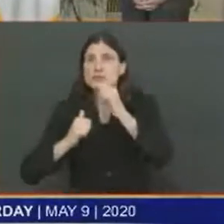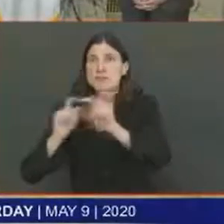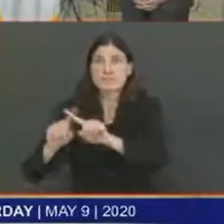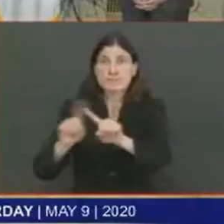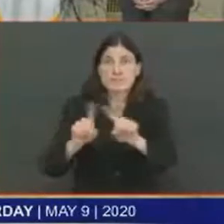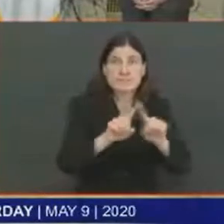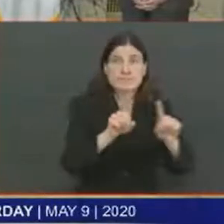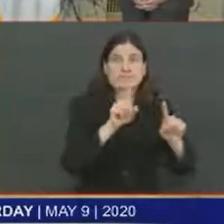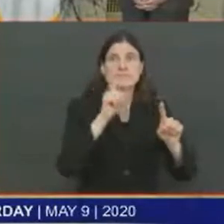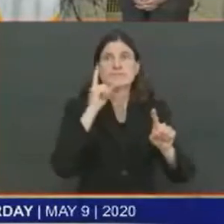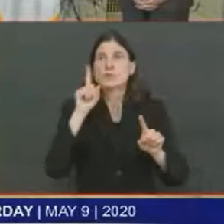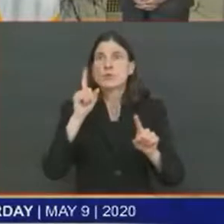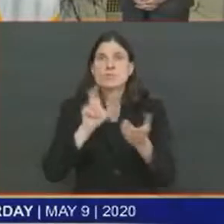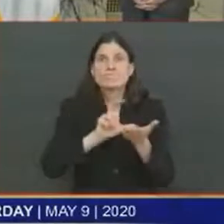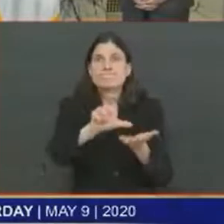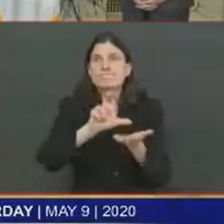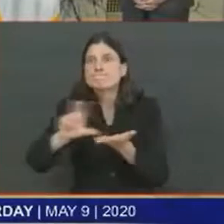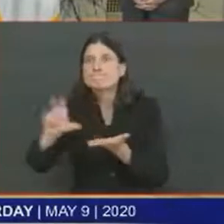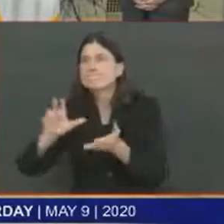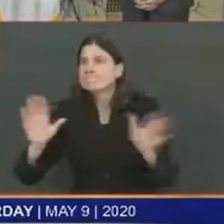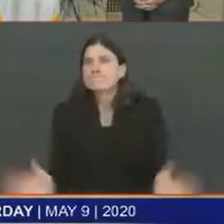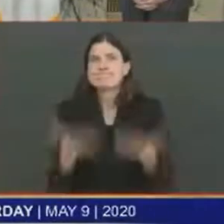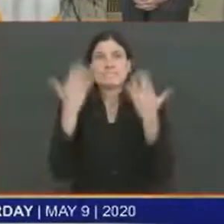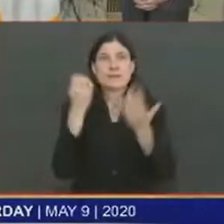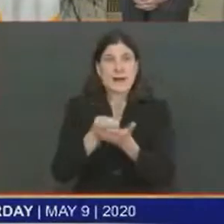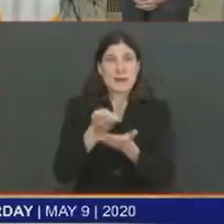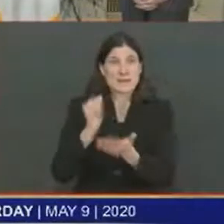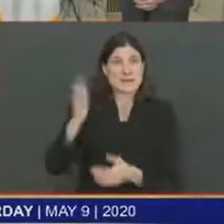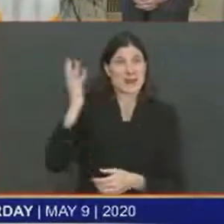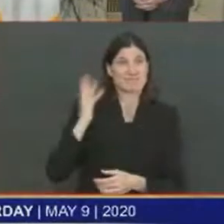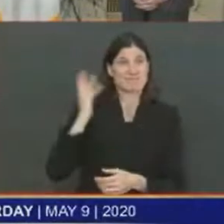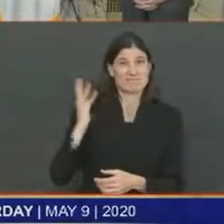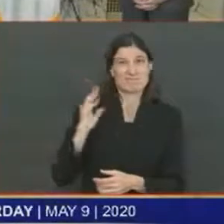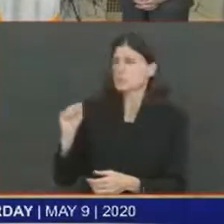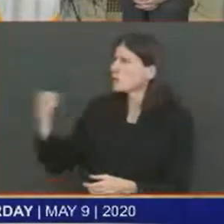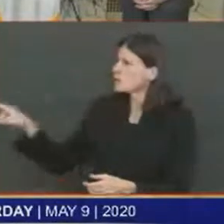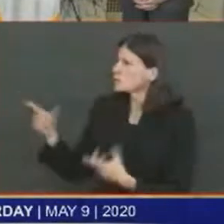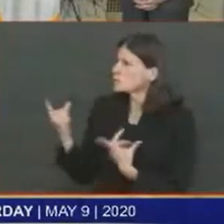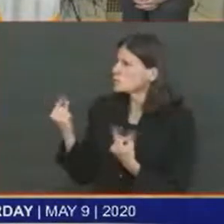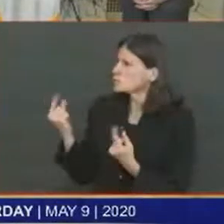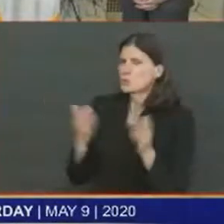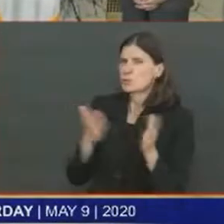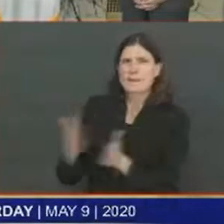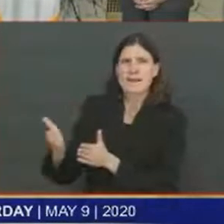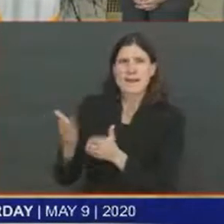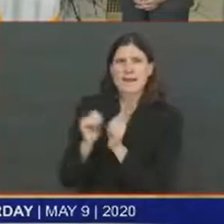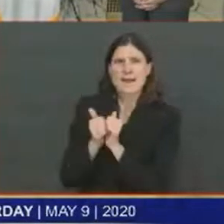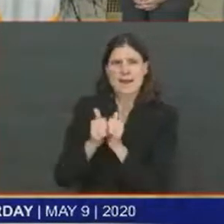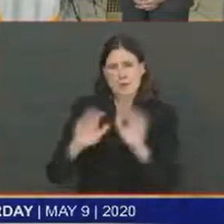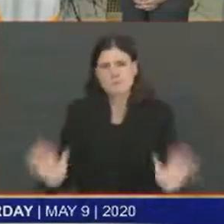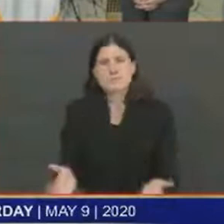Rhode Island economy? It's a fantastic question. And that's exactly what I mean when I